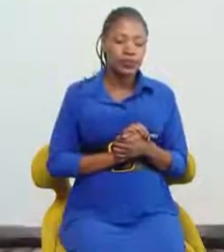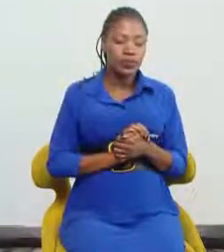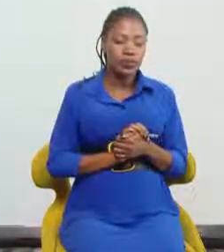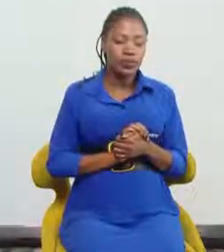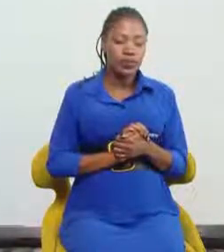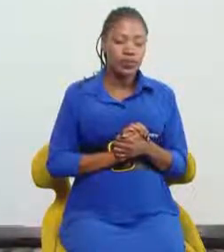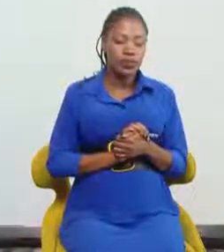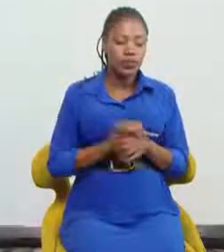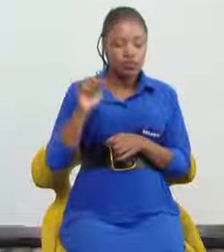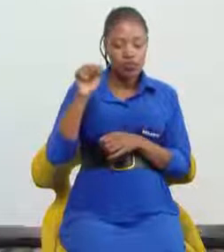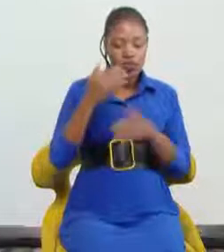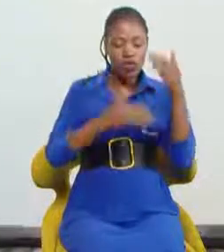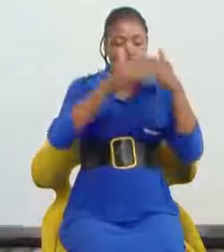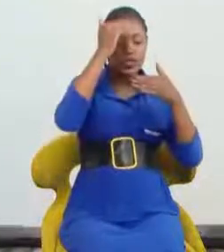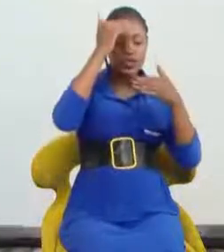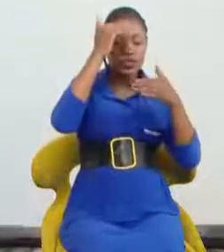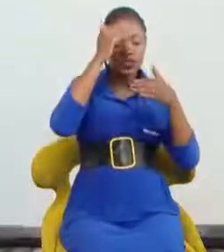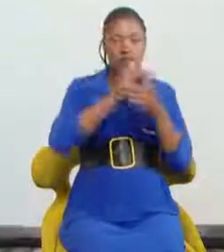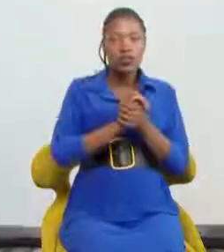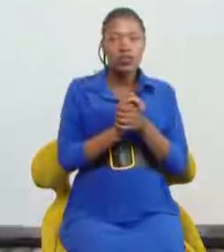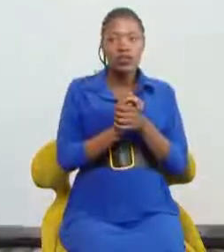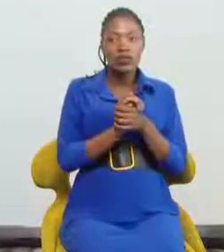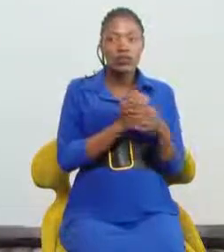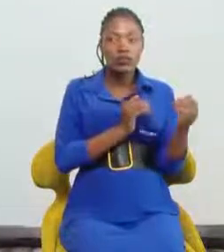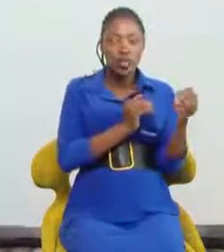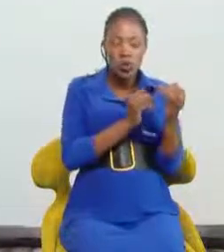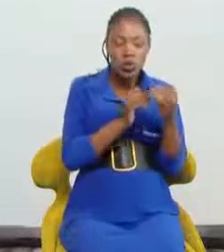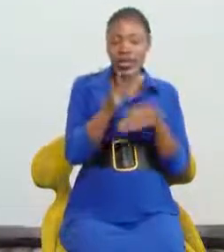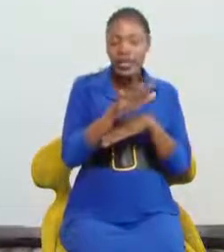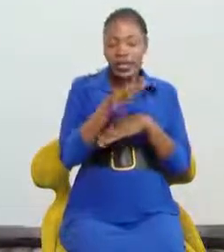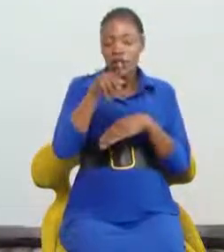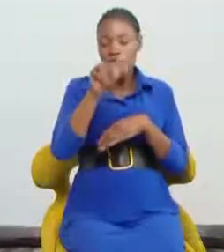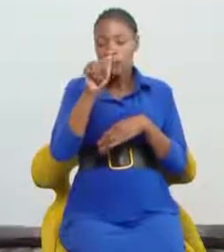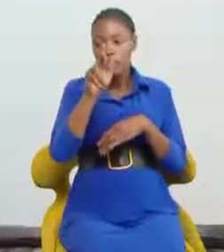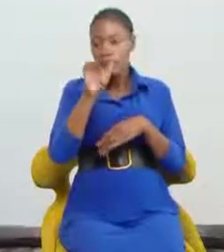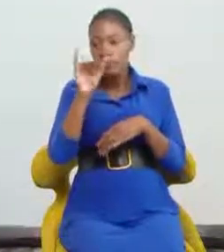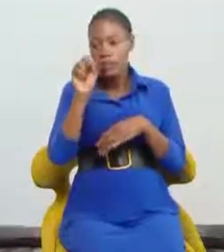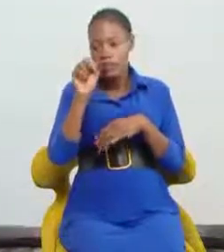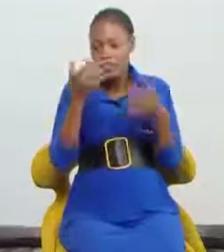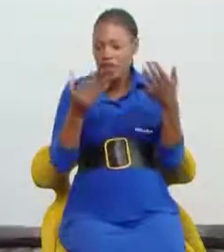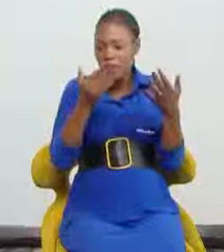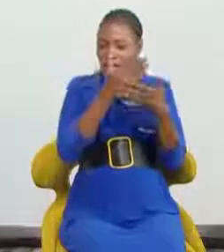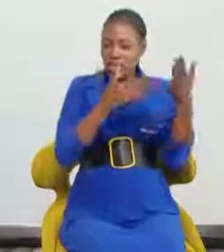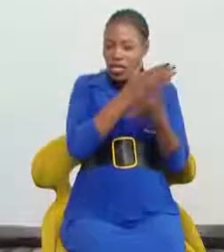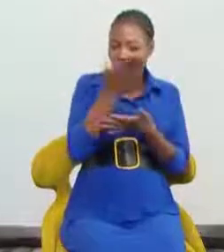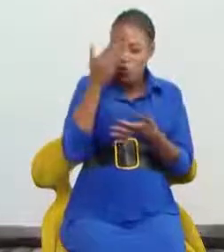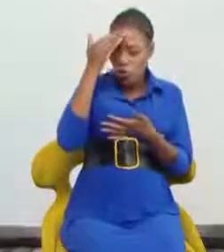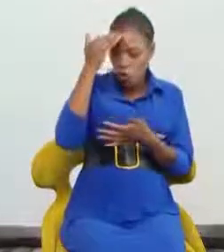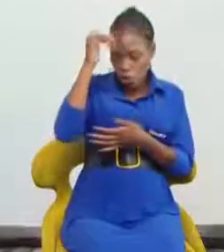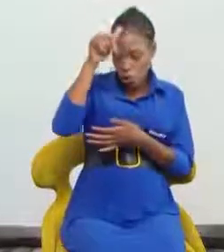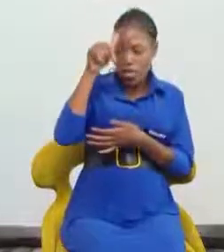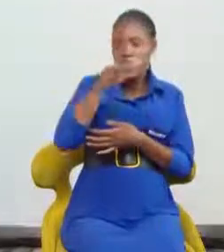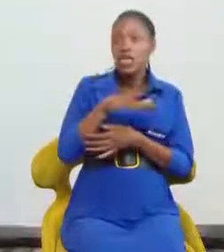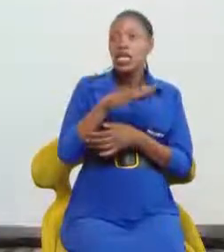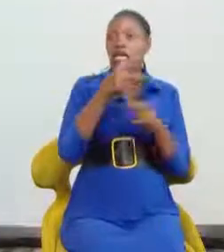So it's a university which is in the very close suburb of Paris in the north. Maybe some of you know a big stadium